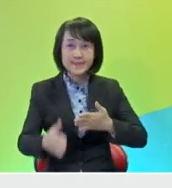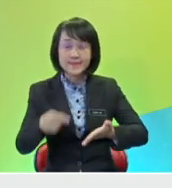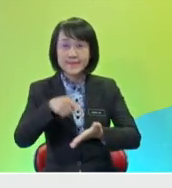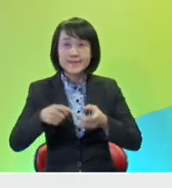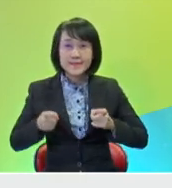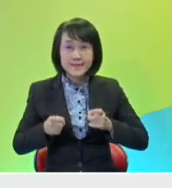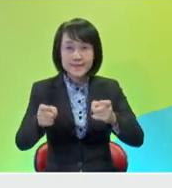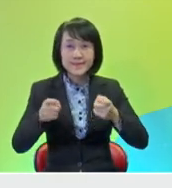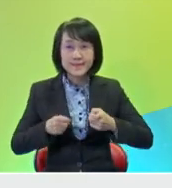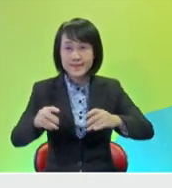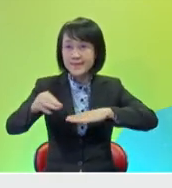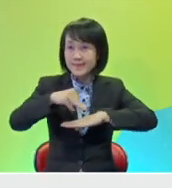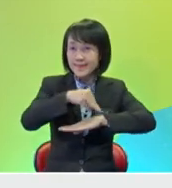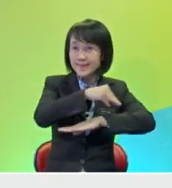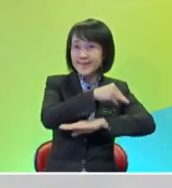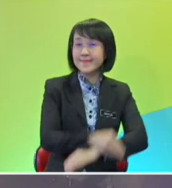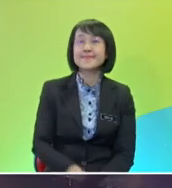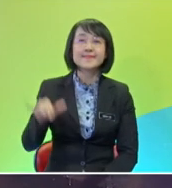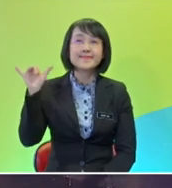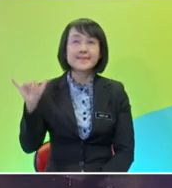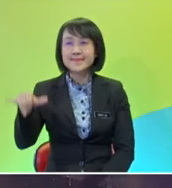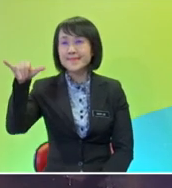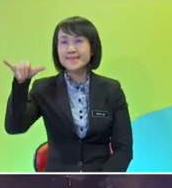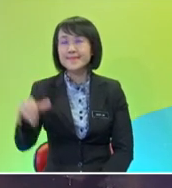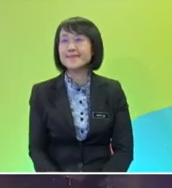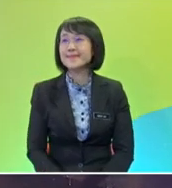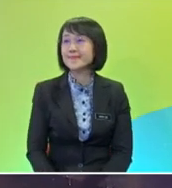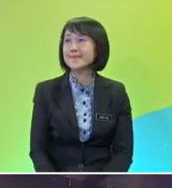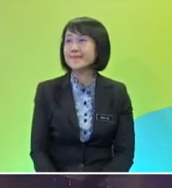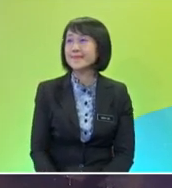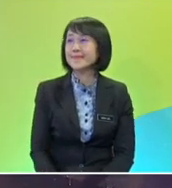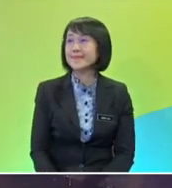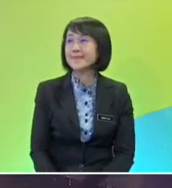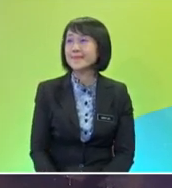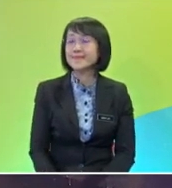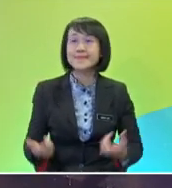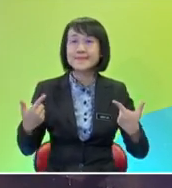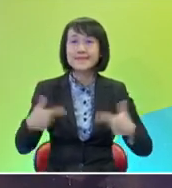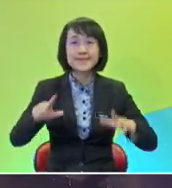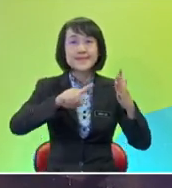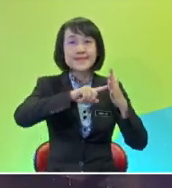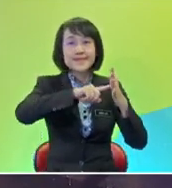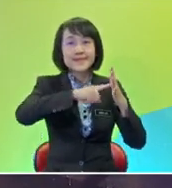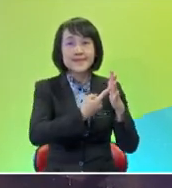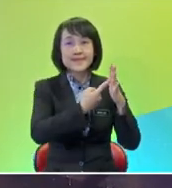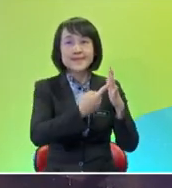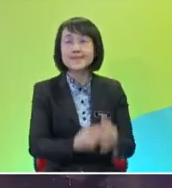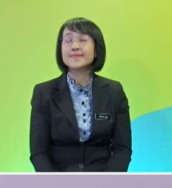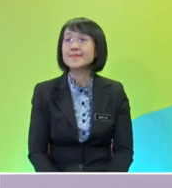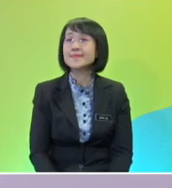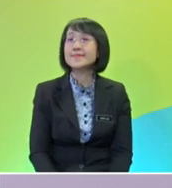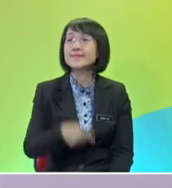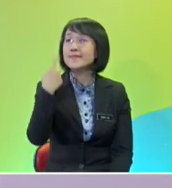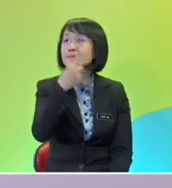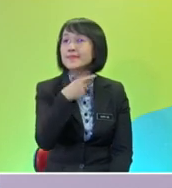persuasion map? Yes, I am. Okay, let's get started. Mm-hmm. Perhaps, who's going to do the